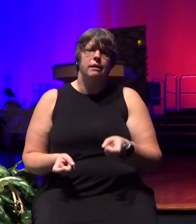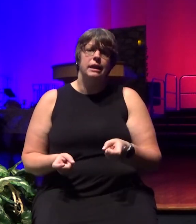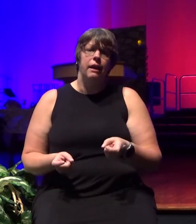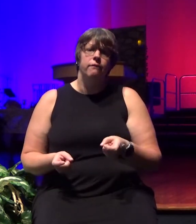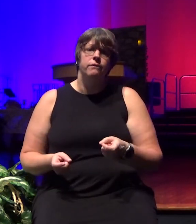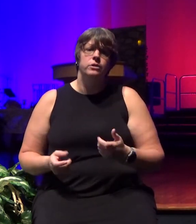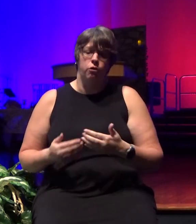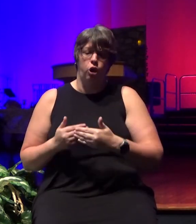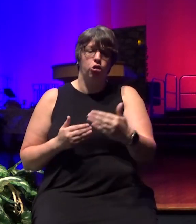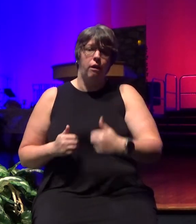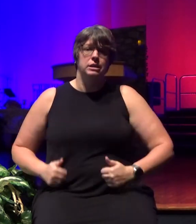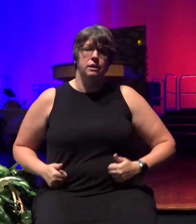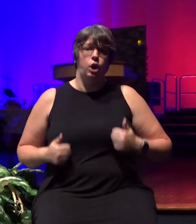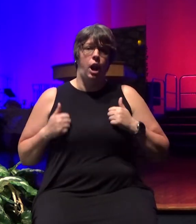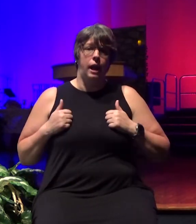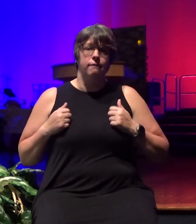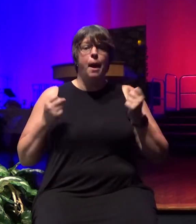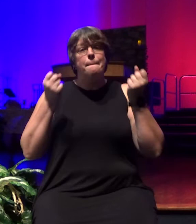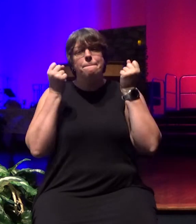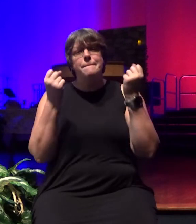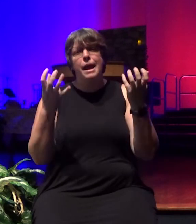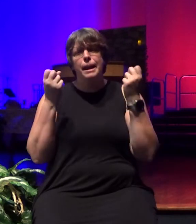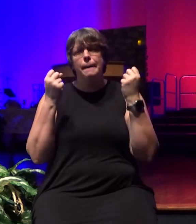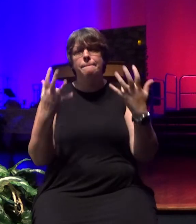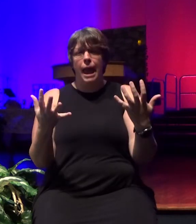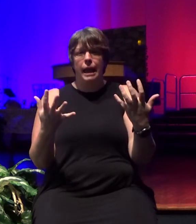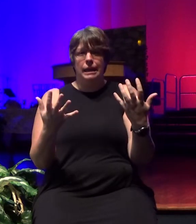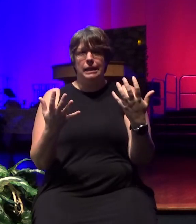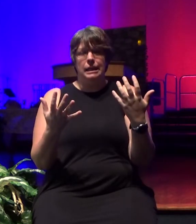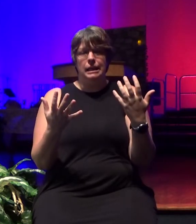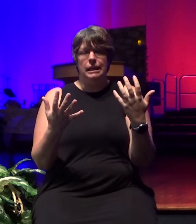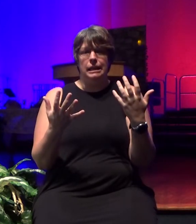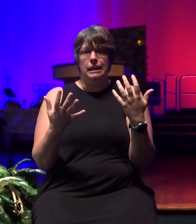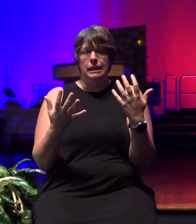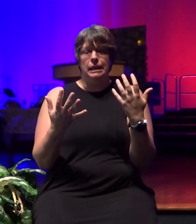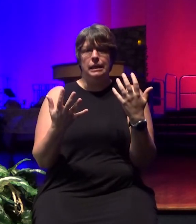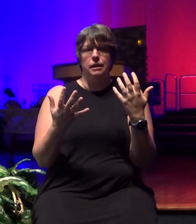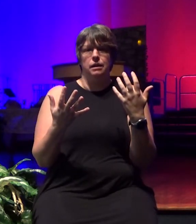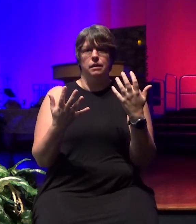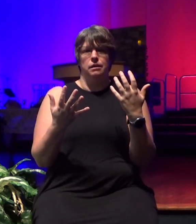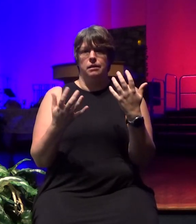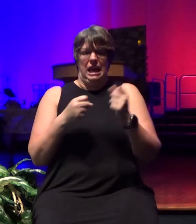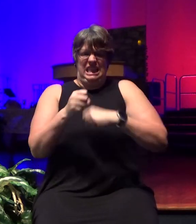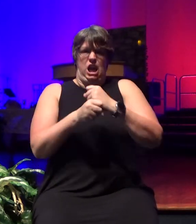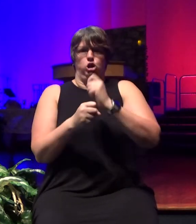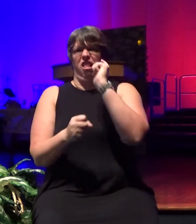returning. But she loves the girl and always will.